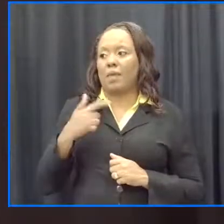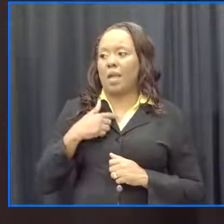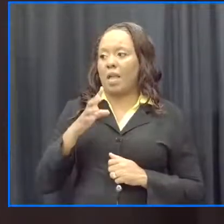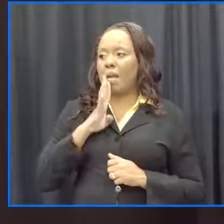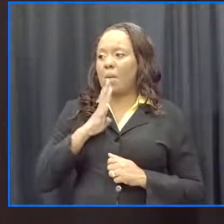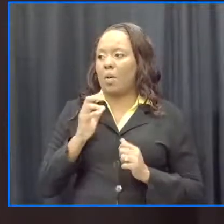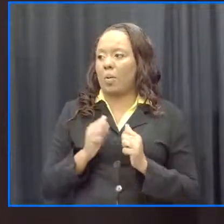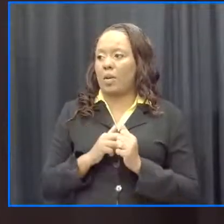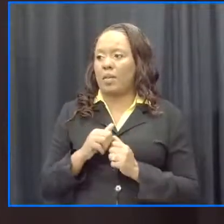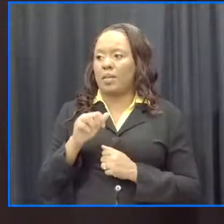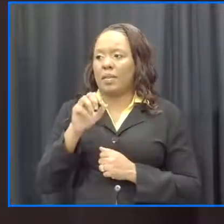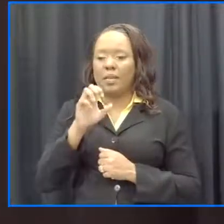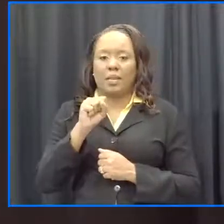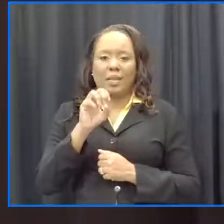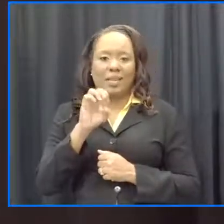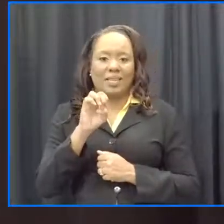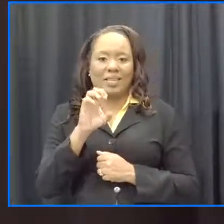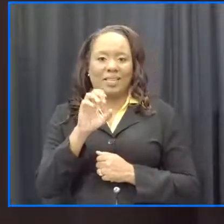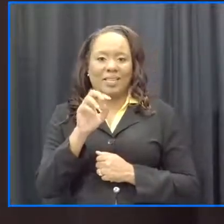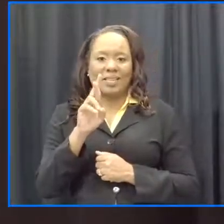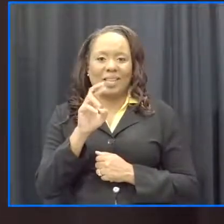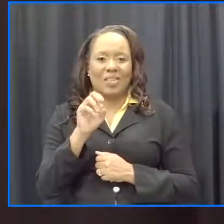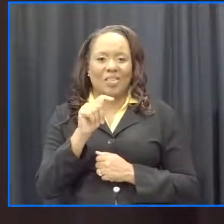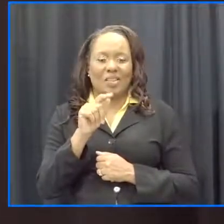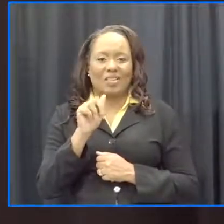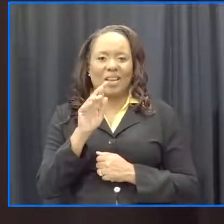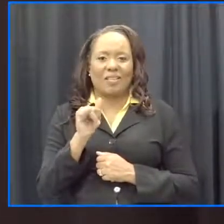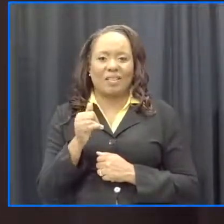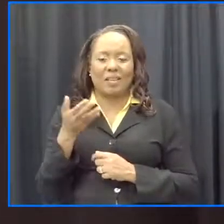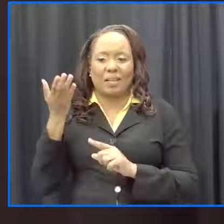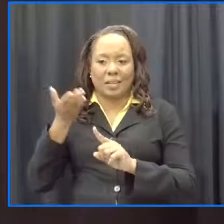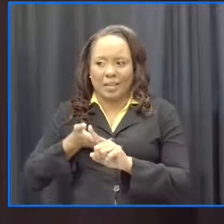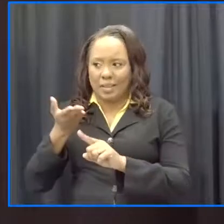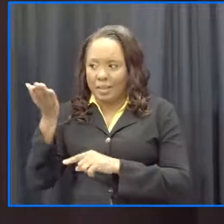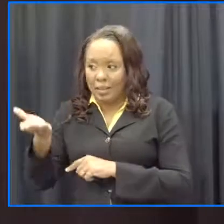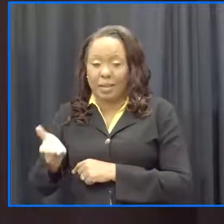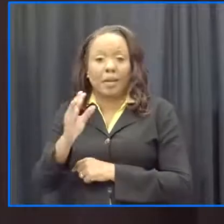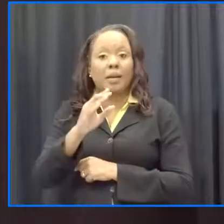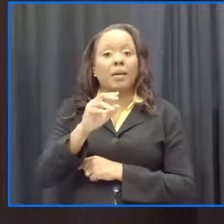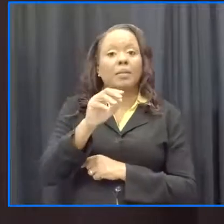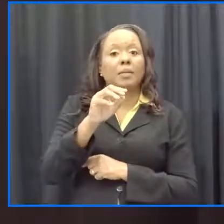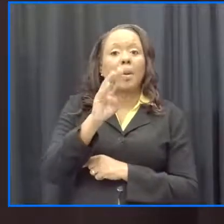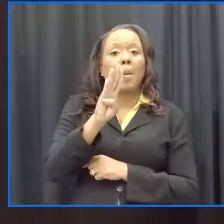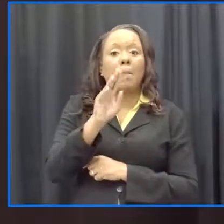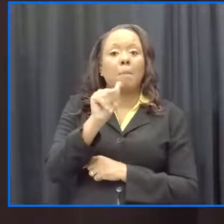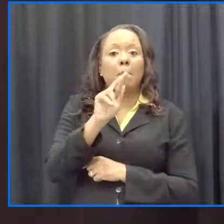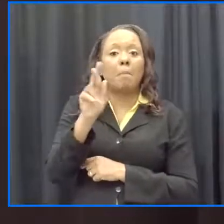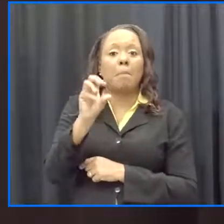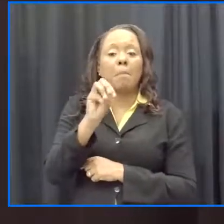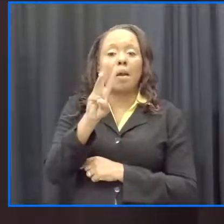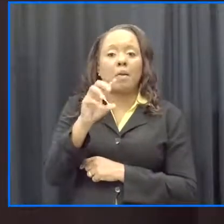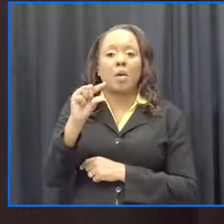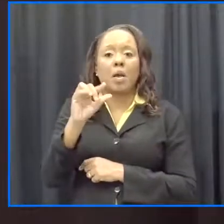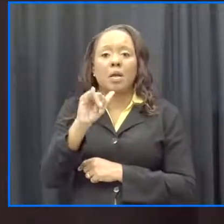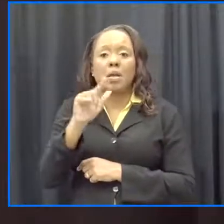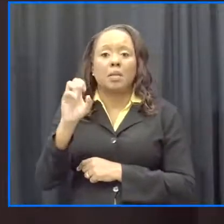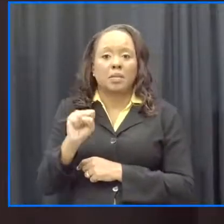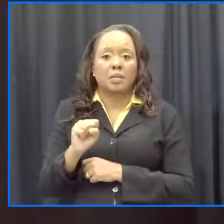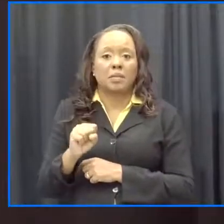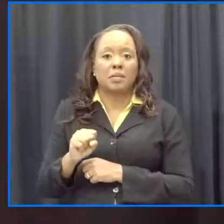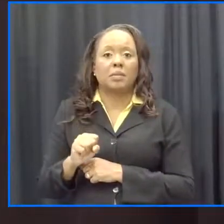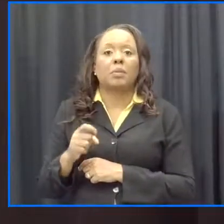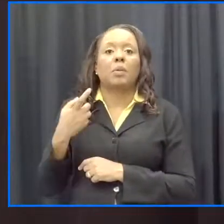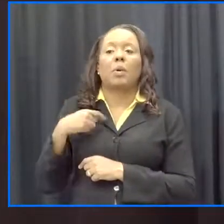Cynthia Barra-Giles, to the Minister of Home Affairs of Guyana, the Honorable Brinley Ben, copies of the